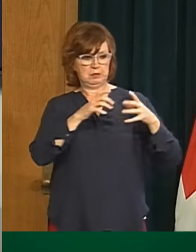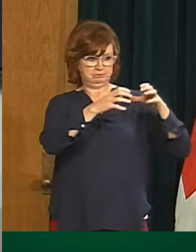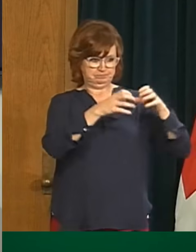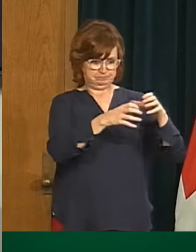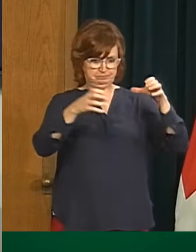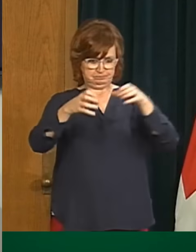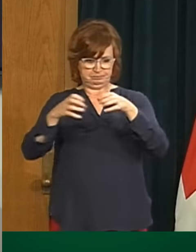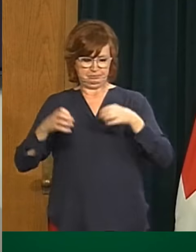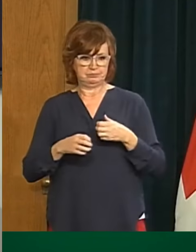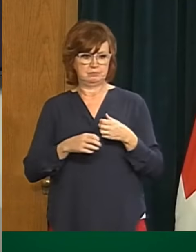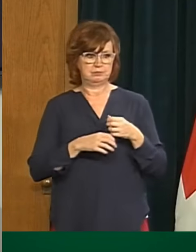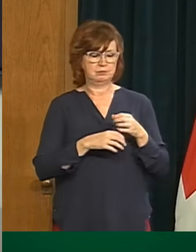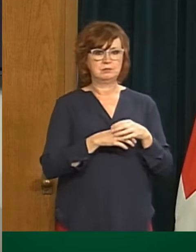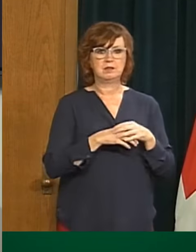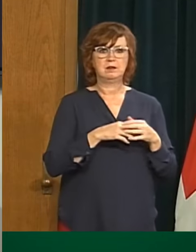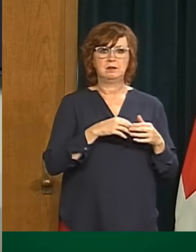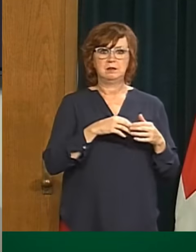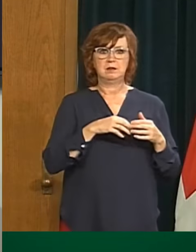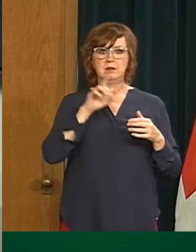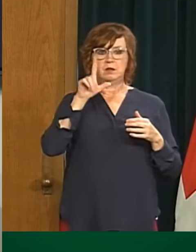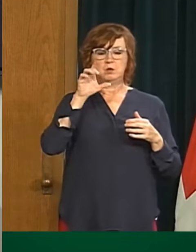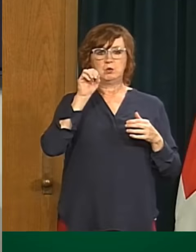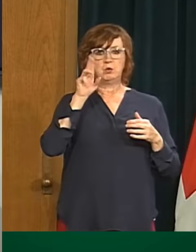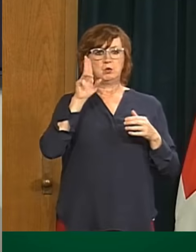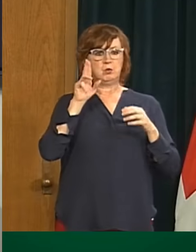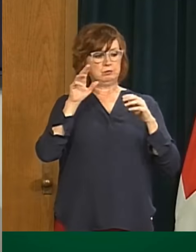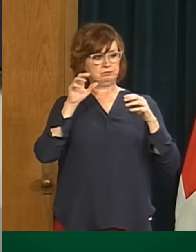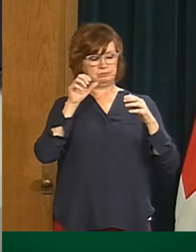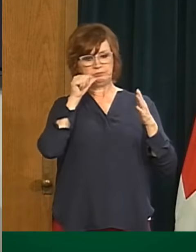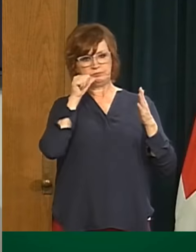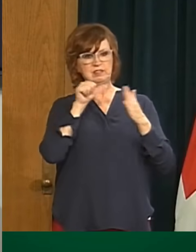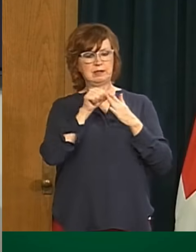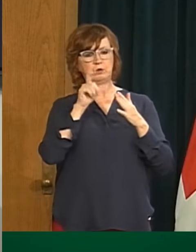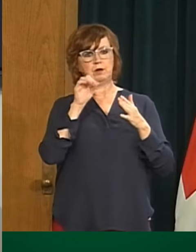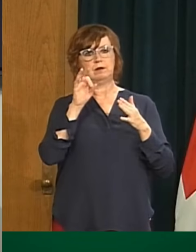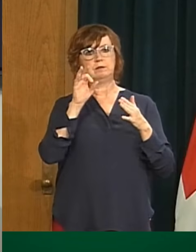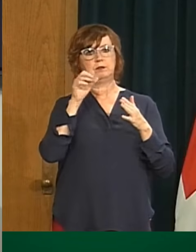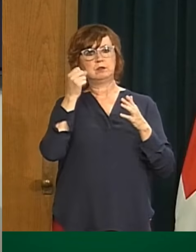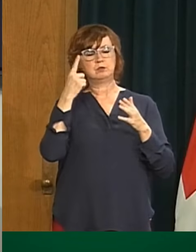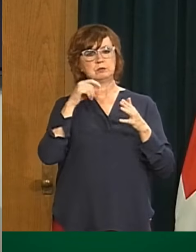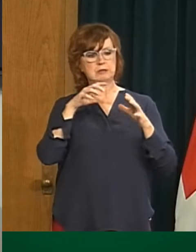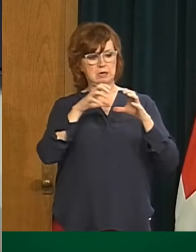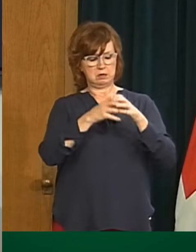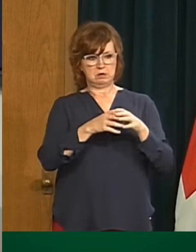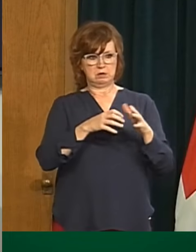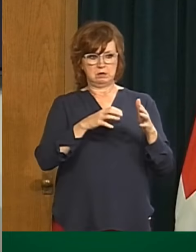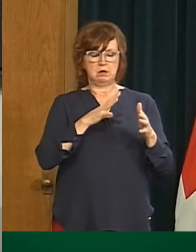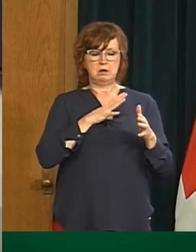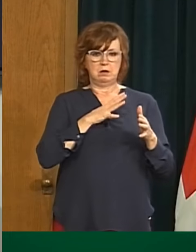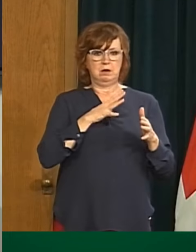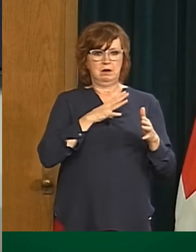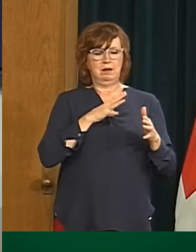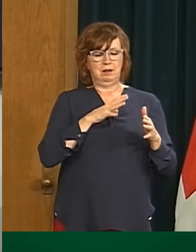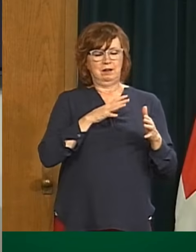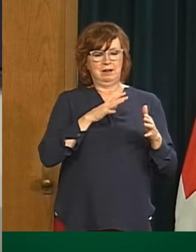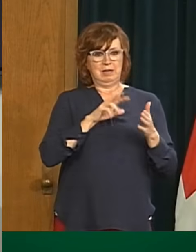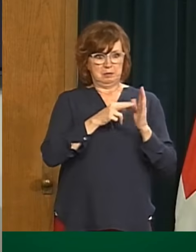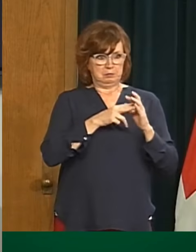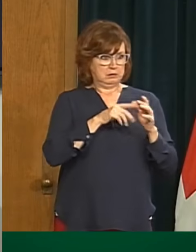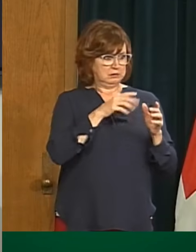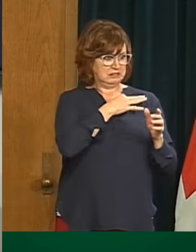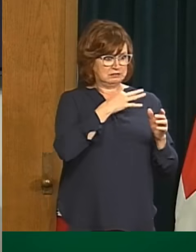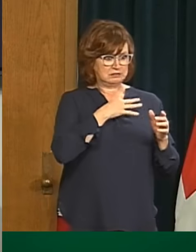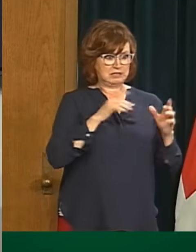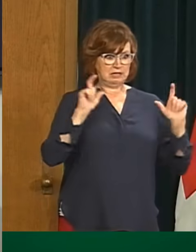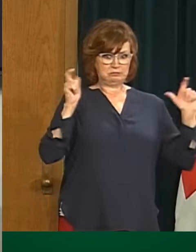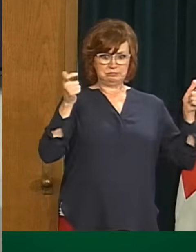and facility. That LOU helps us create a provincial labor pool of skill sets that we can move around where we need it, when we need